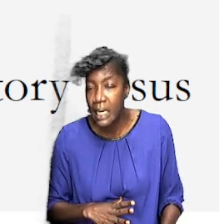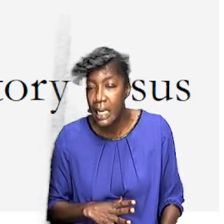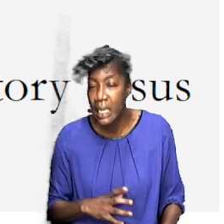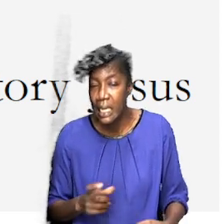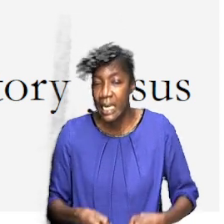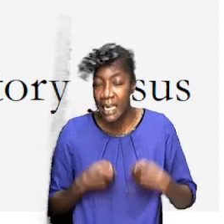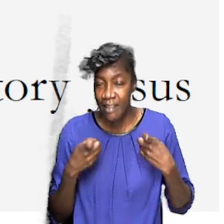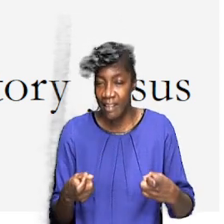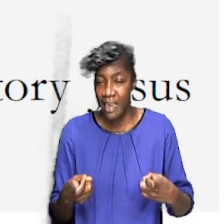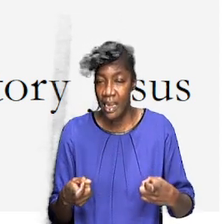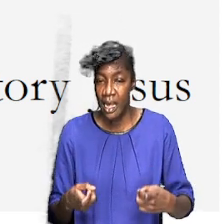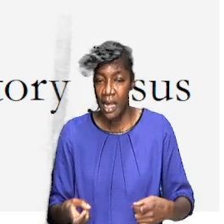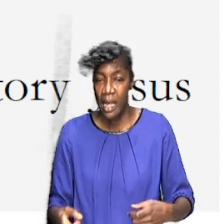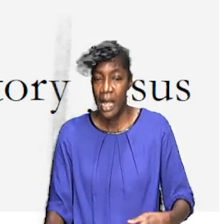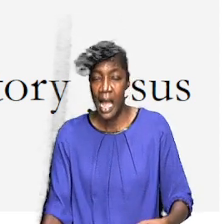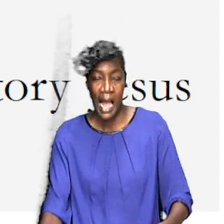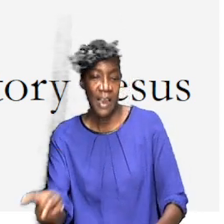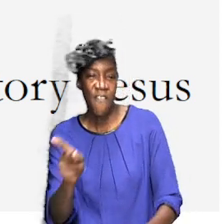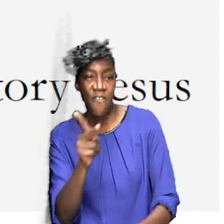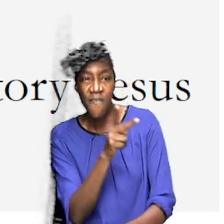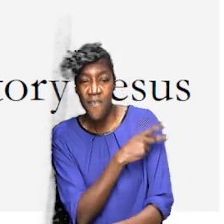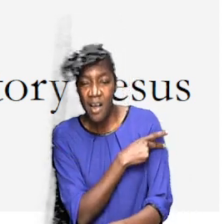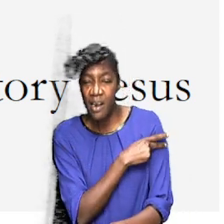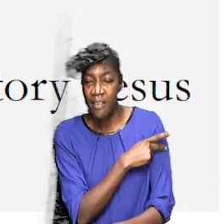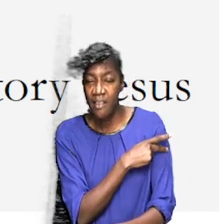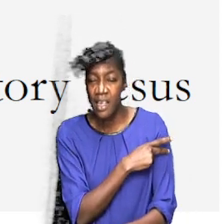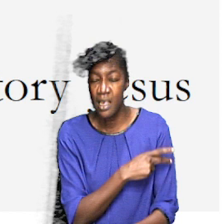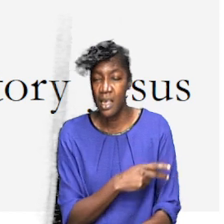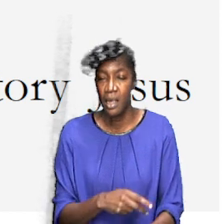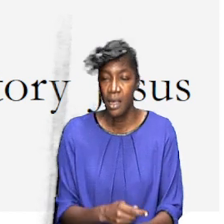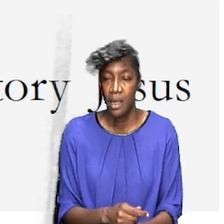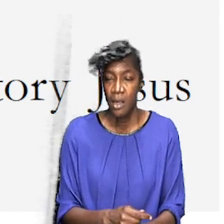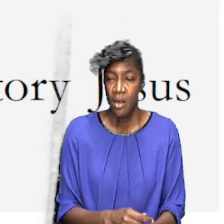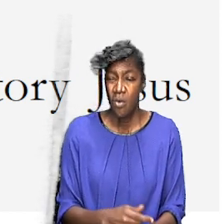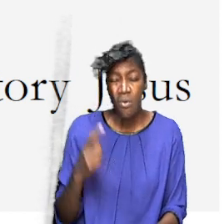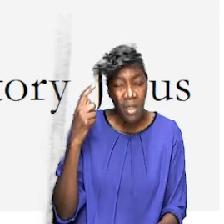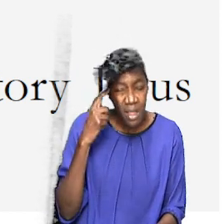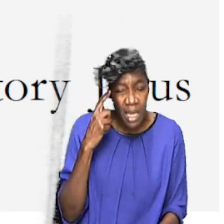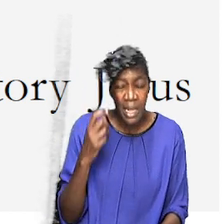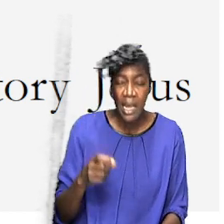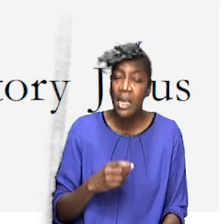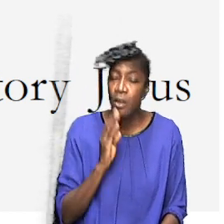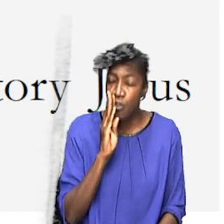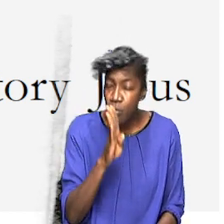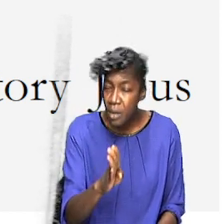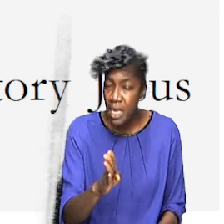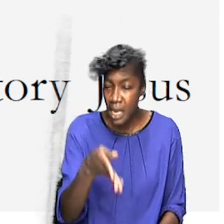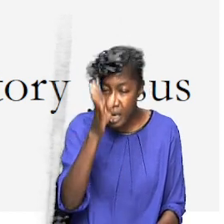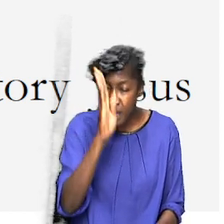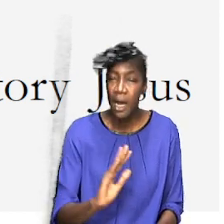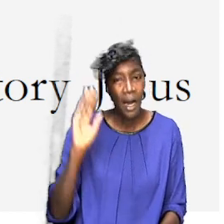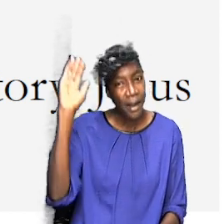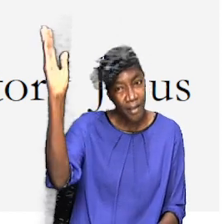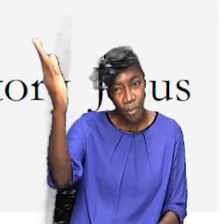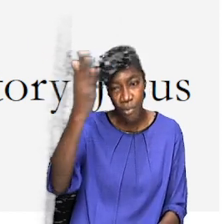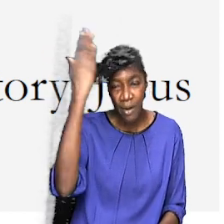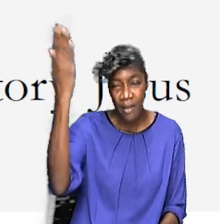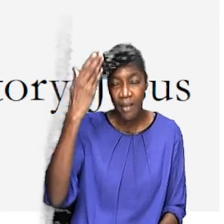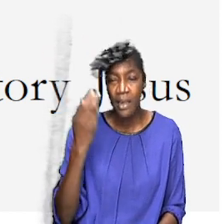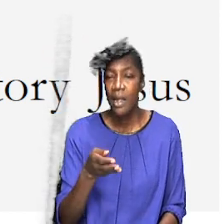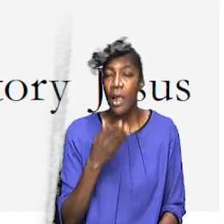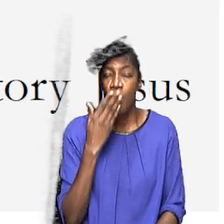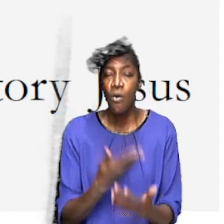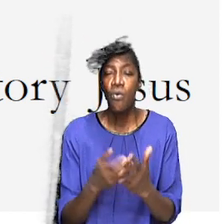Pharisee who thought that he was deserving of Jesus to be in his presence. I know one of the good examples is found in